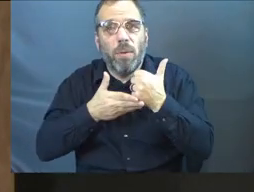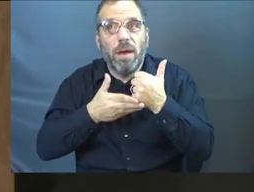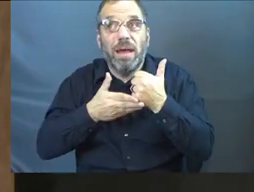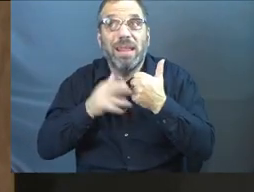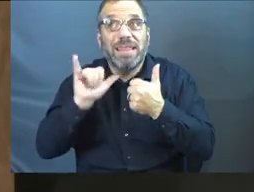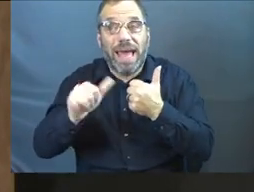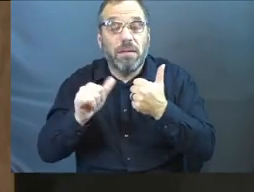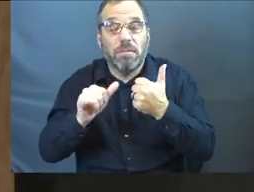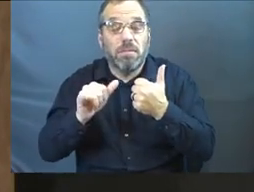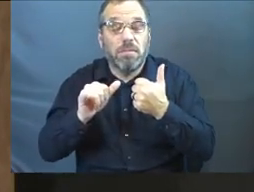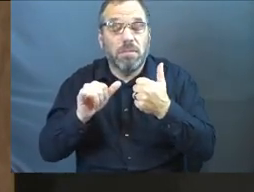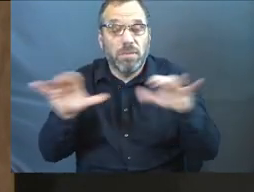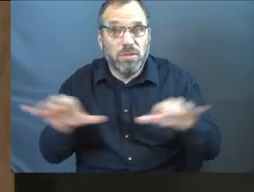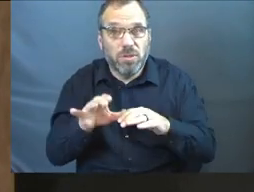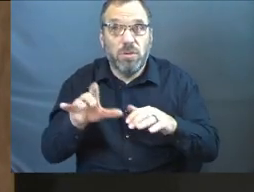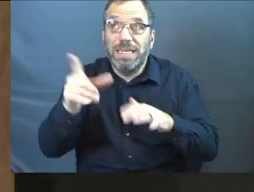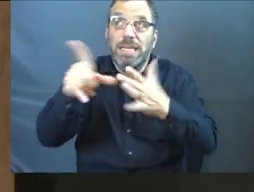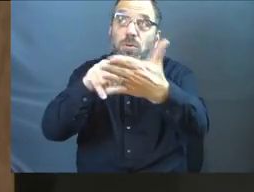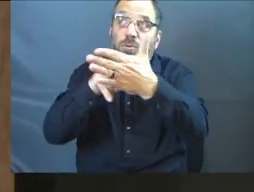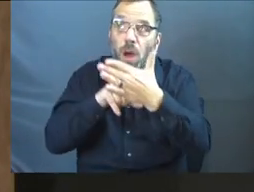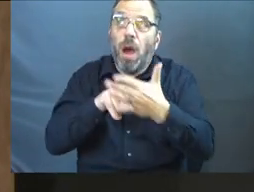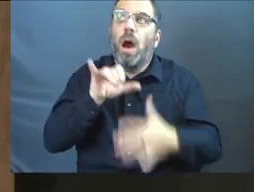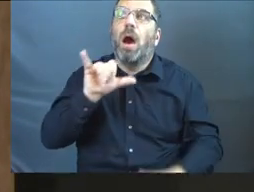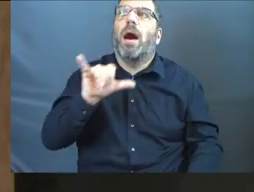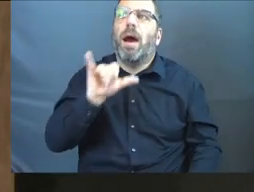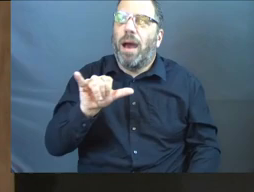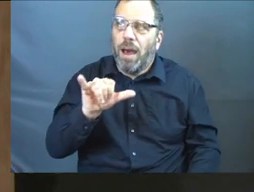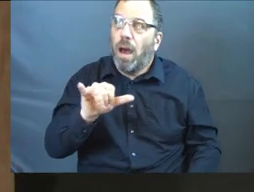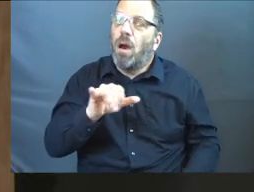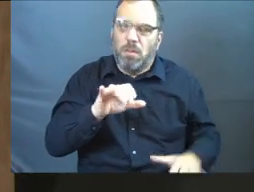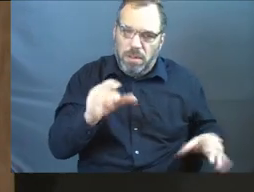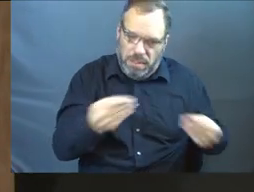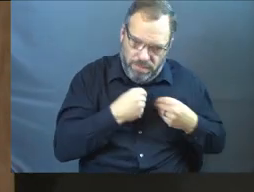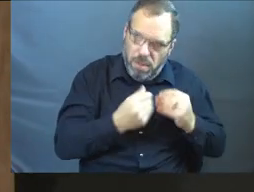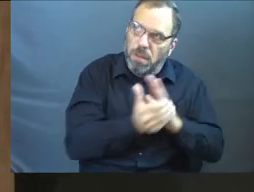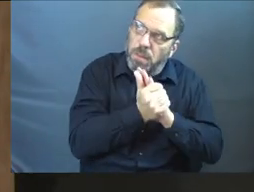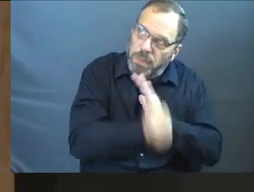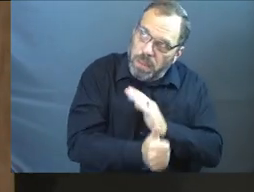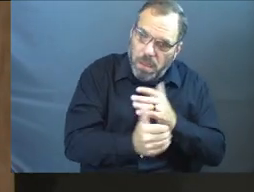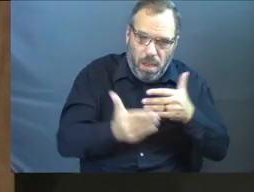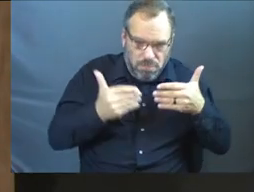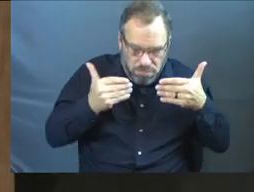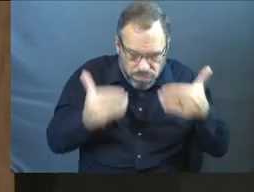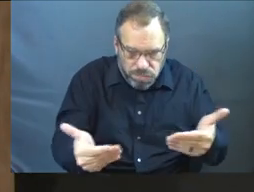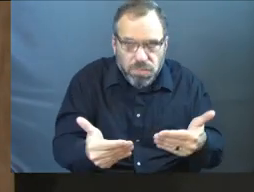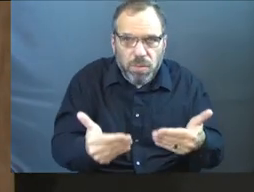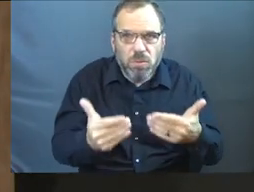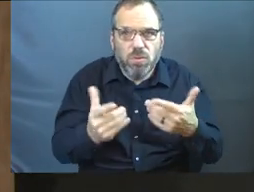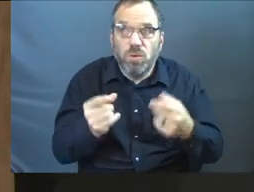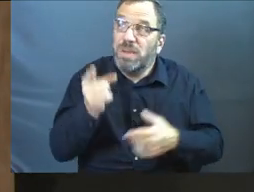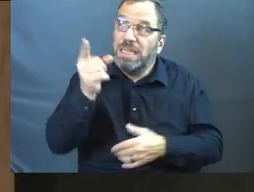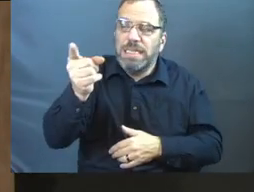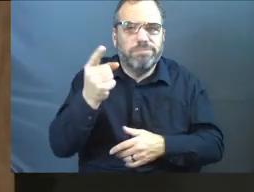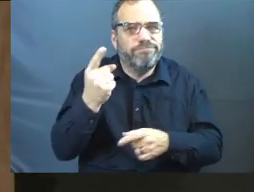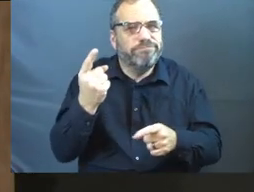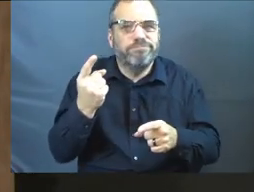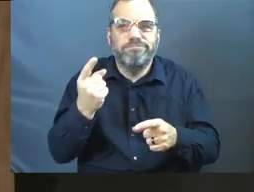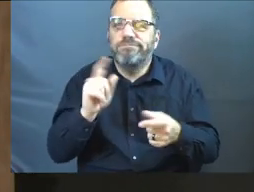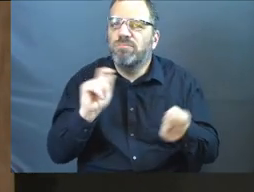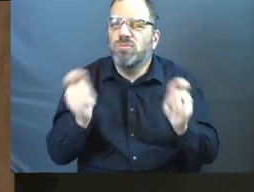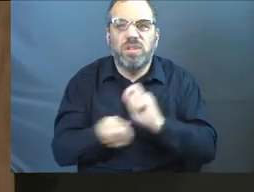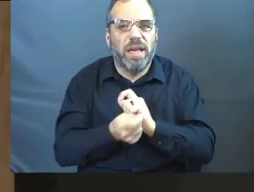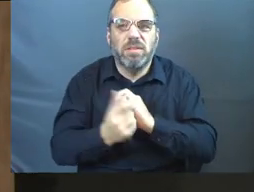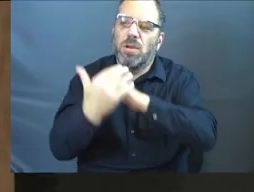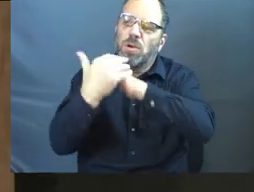we do that, right? He will show us what we need. He will give us what we need to move forward in what we're doing. He's constantly moving. We